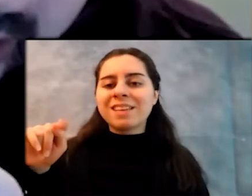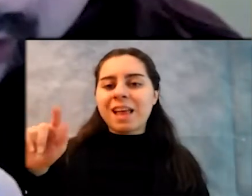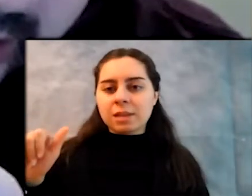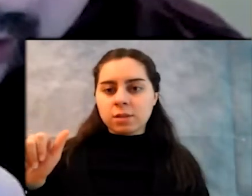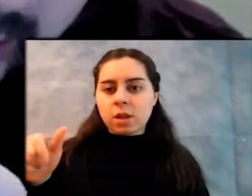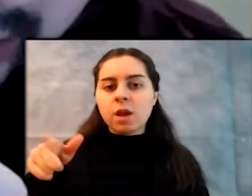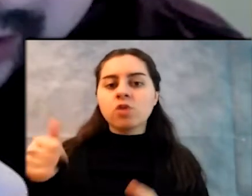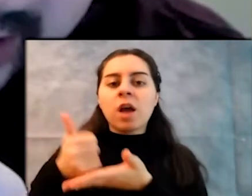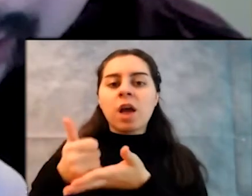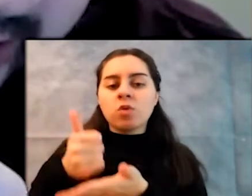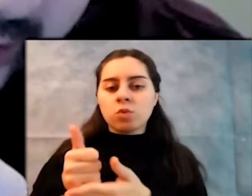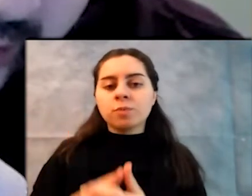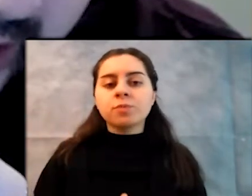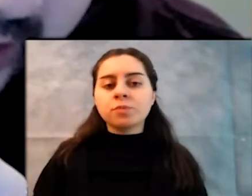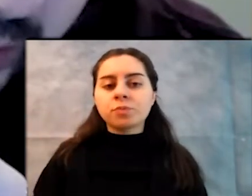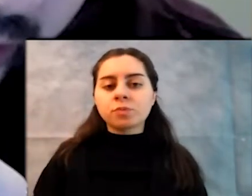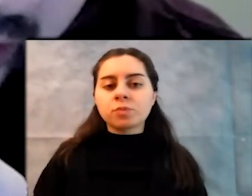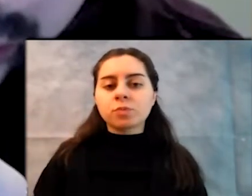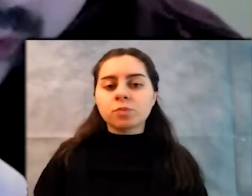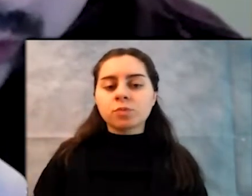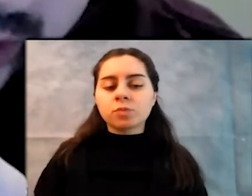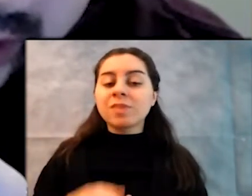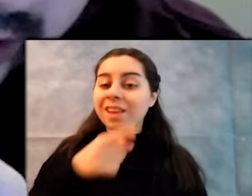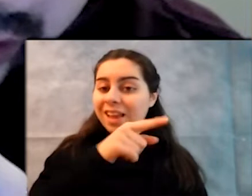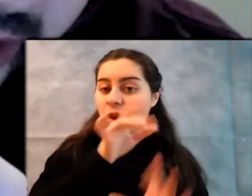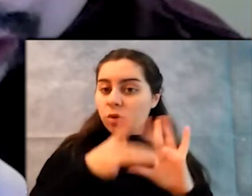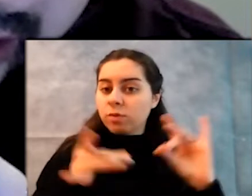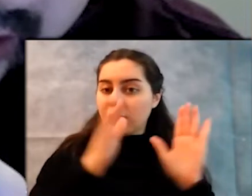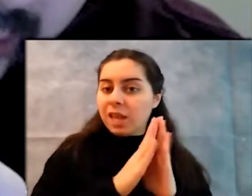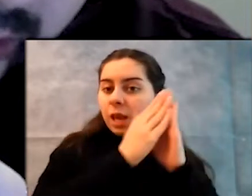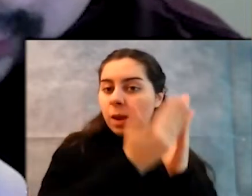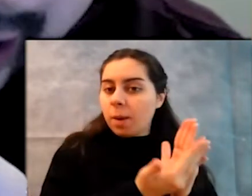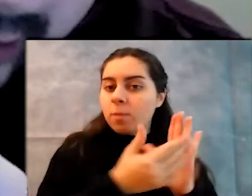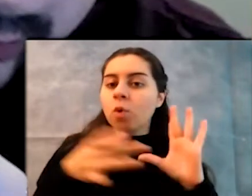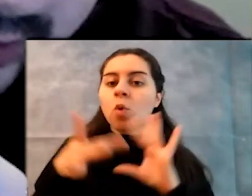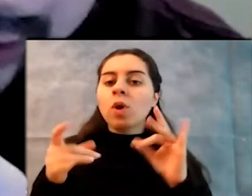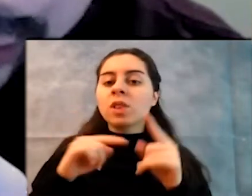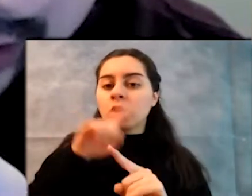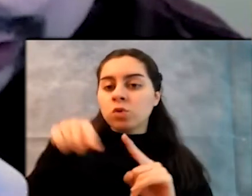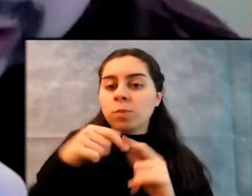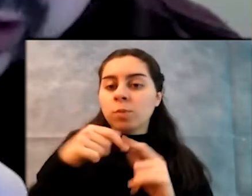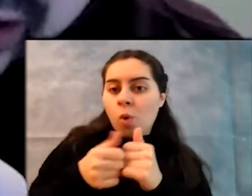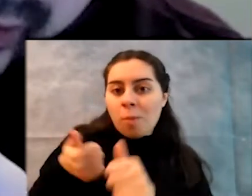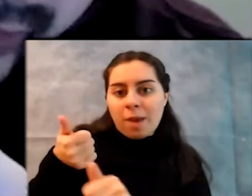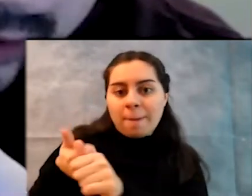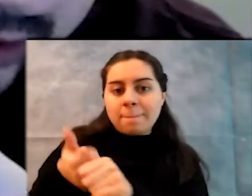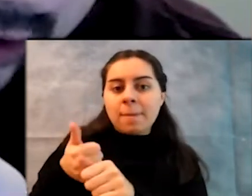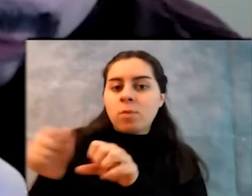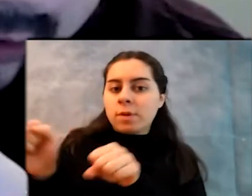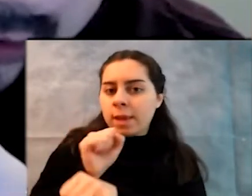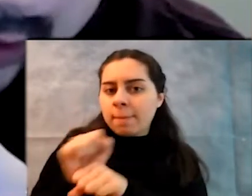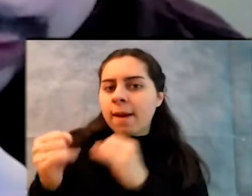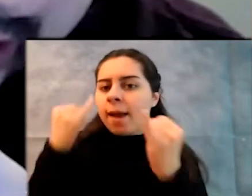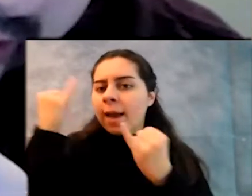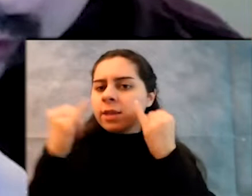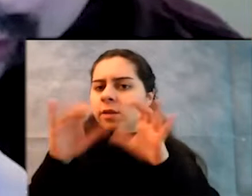century. Melendez Badillo shows how these workers produced, negotiated, and deployed powerful discourses that eventually shaped